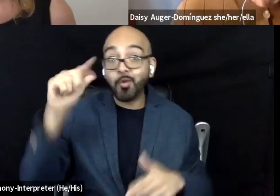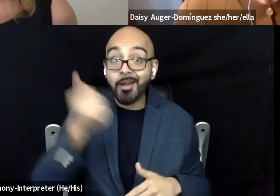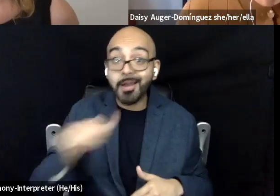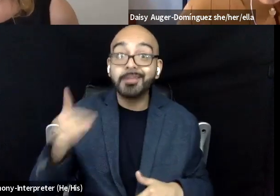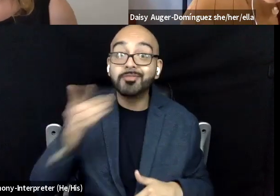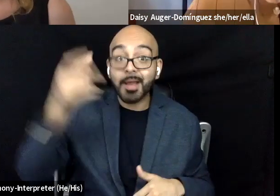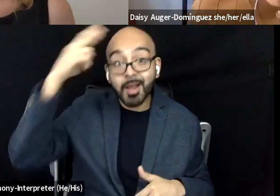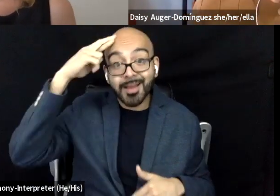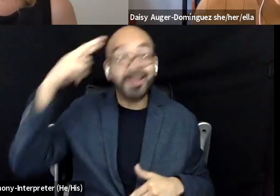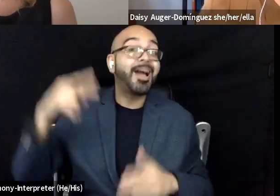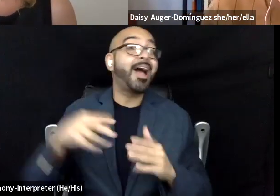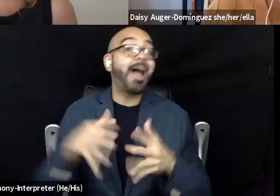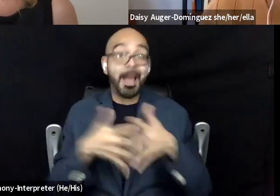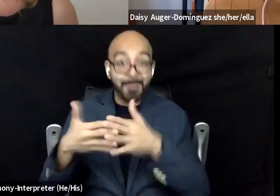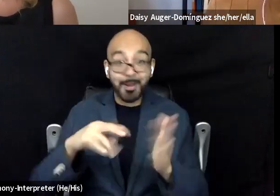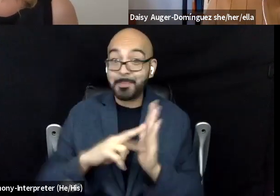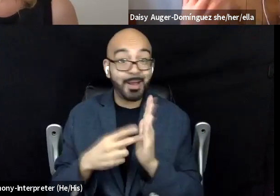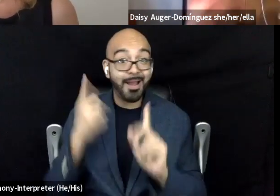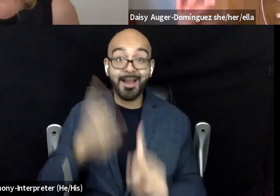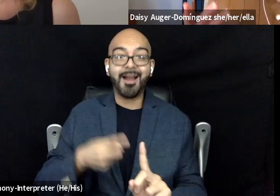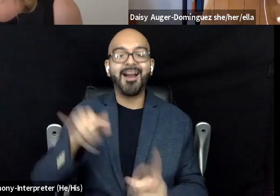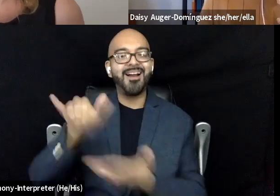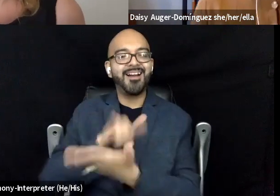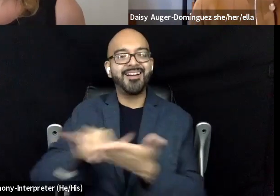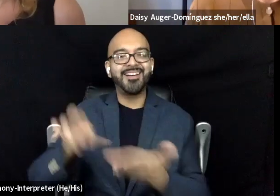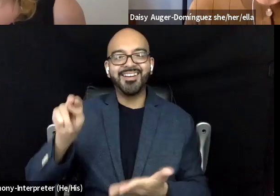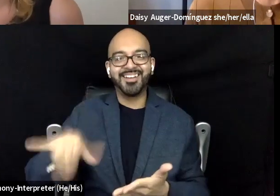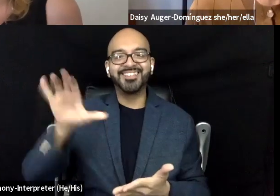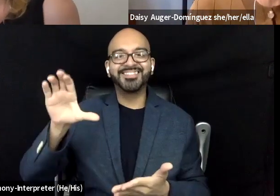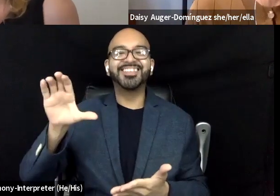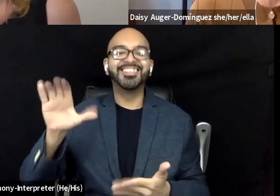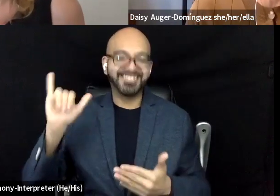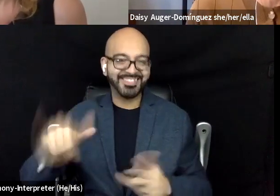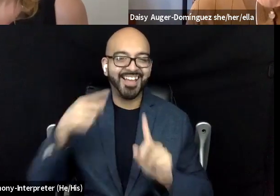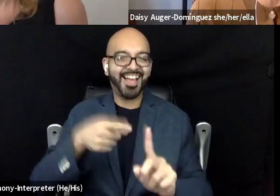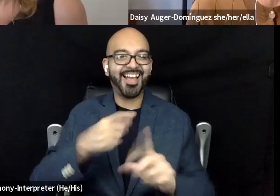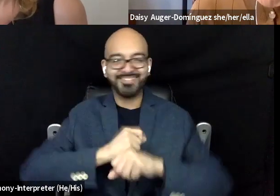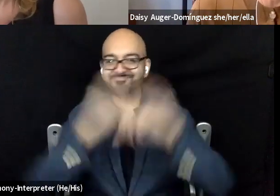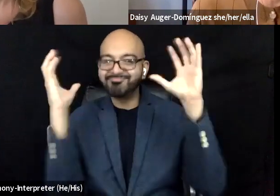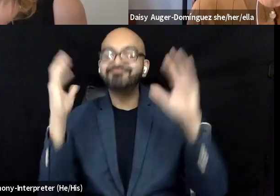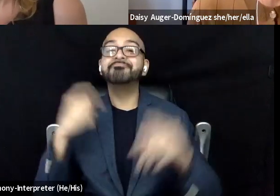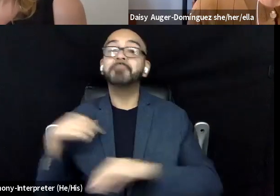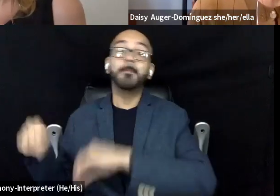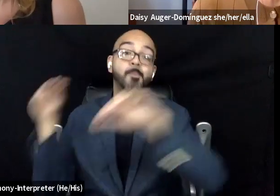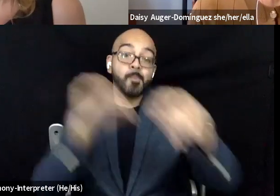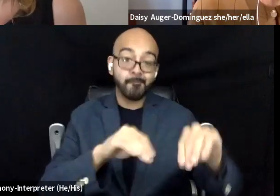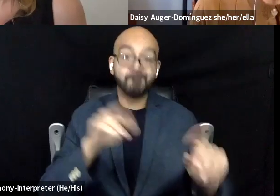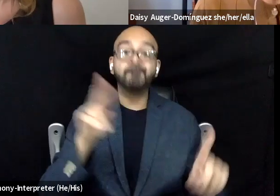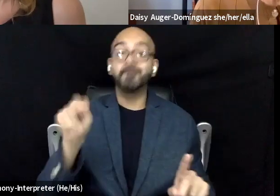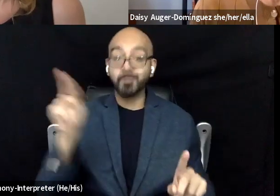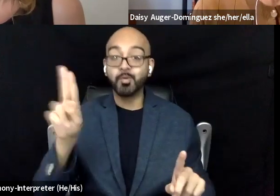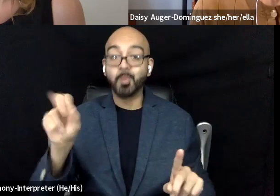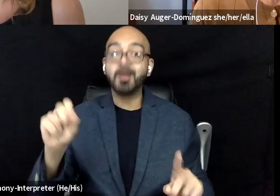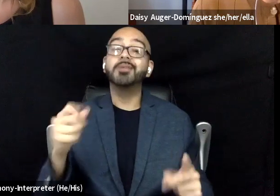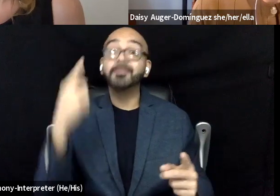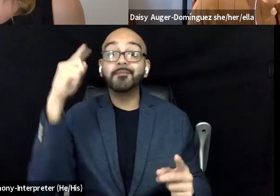City. and that I would come to the U.S. To study at university. And my junior year